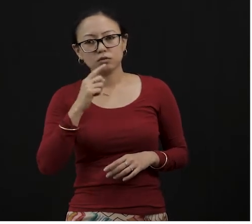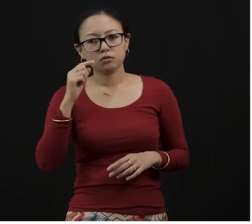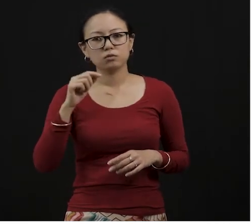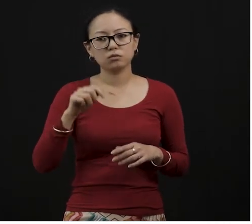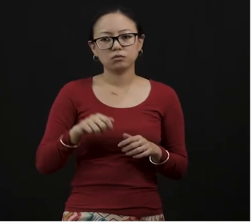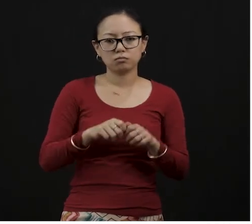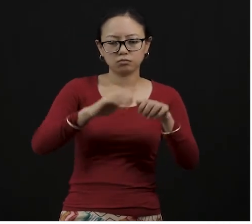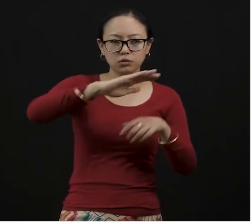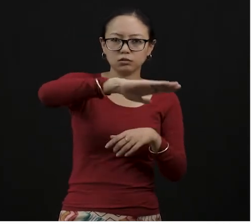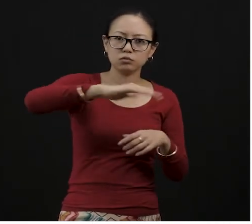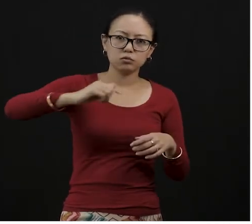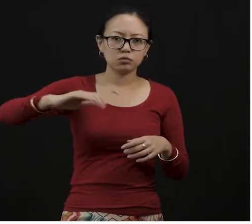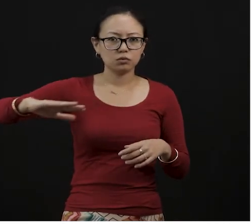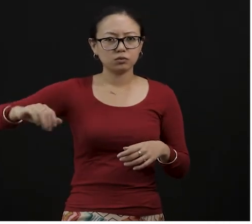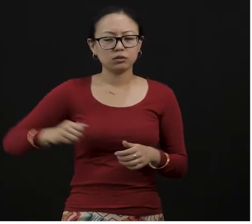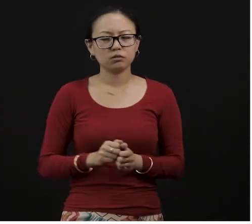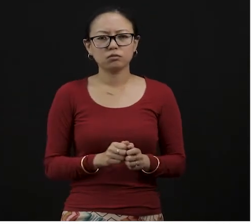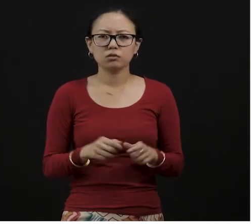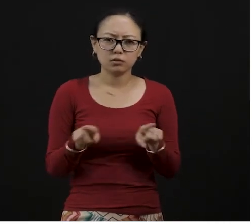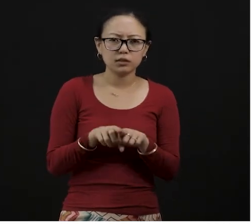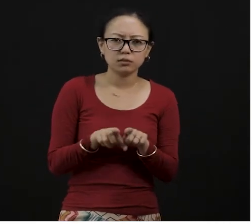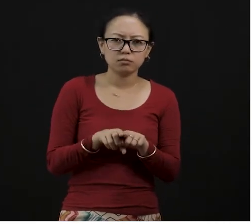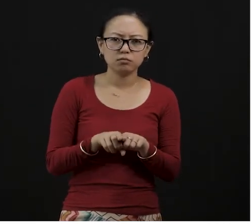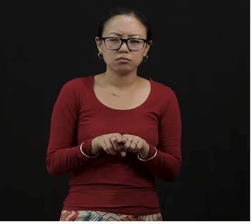it varies from one person to another.